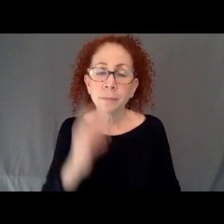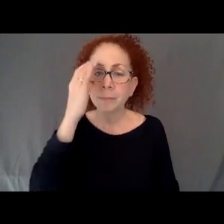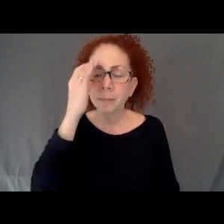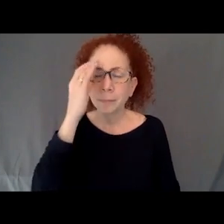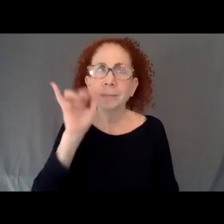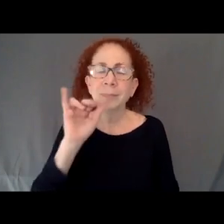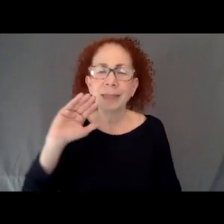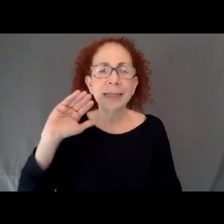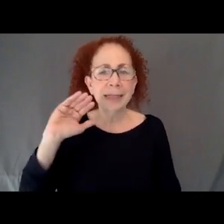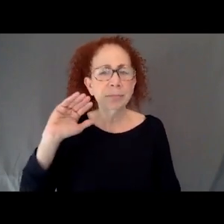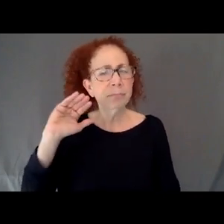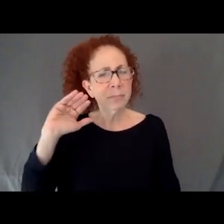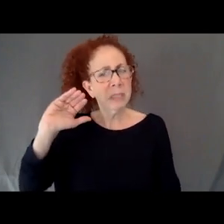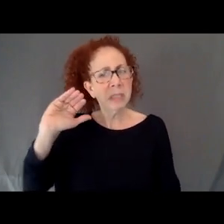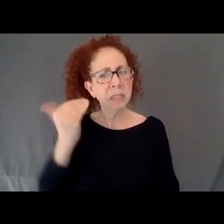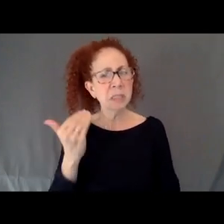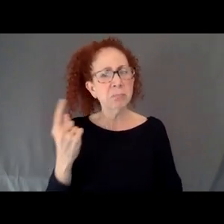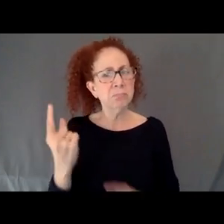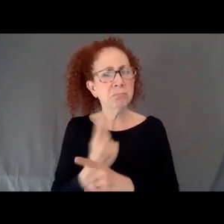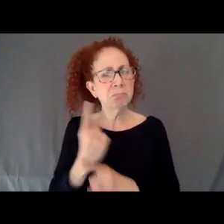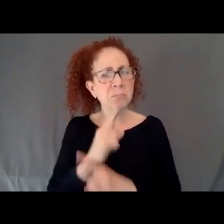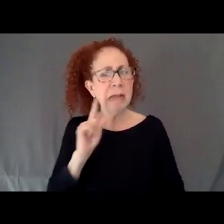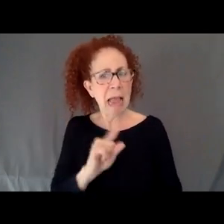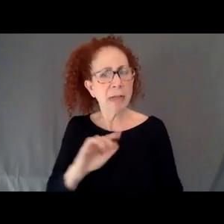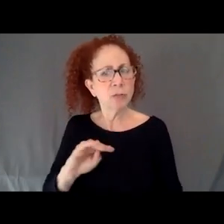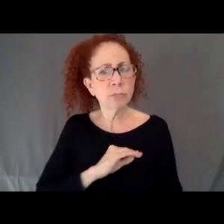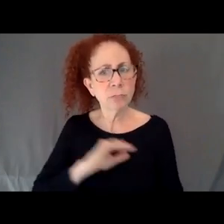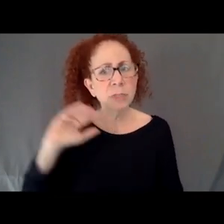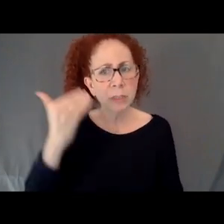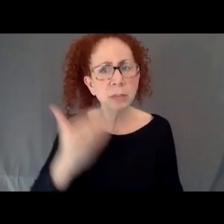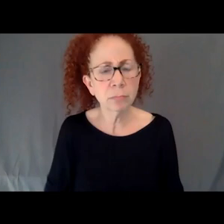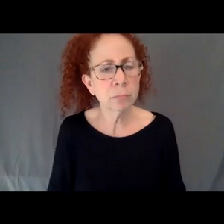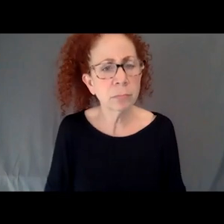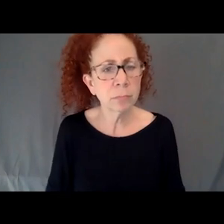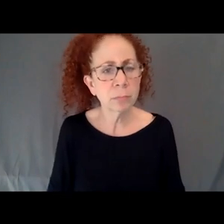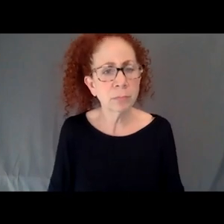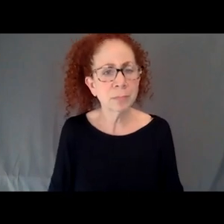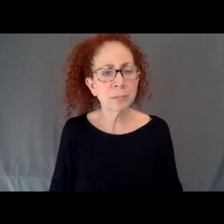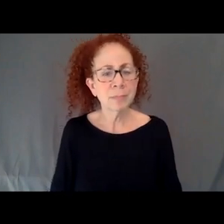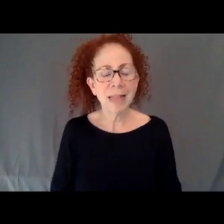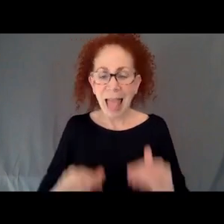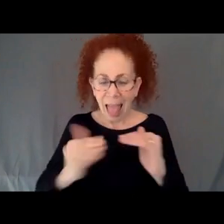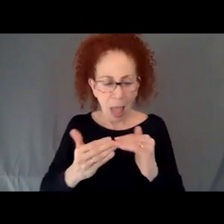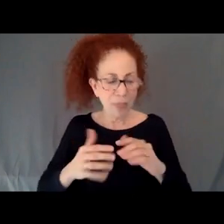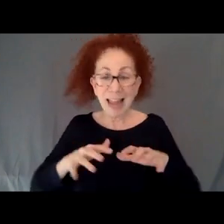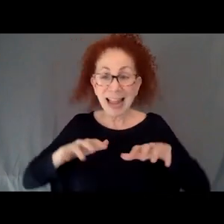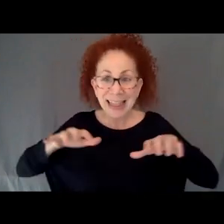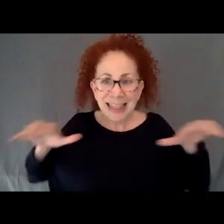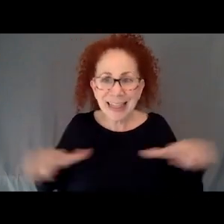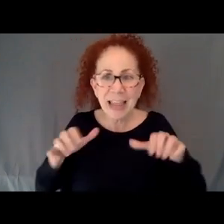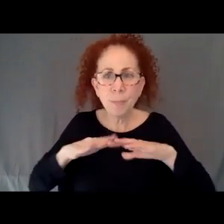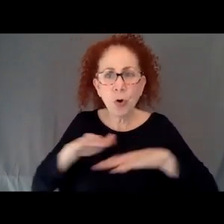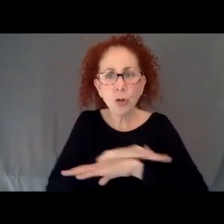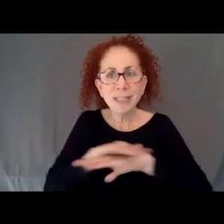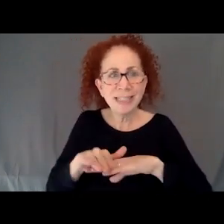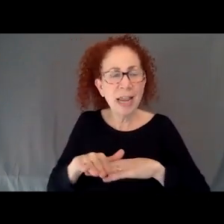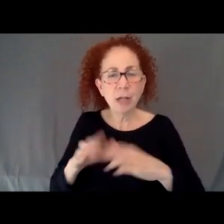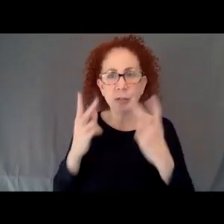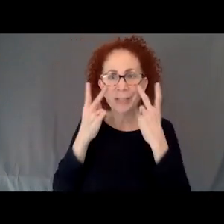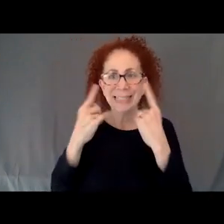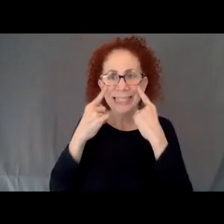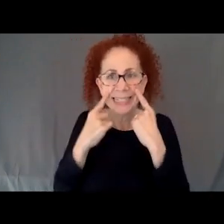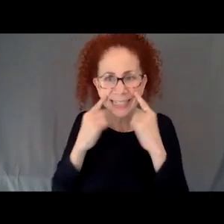Yeah, it seems like maybe that, I think that feels like a good answer to the question. How do you get the sort of labor of dance back on stage when sometimes